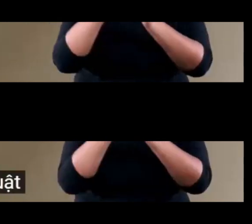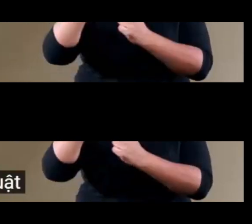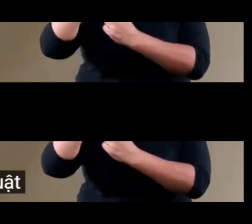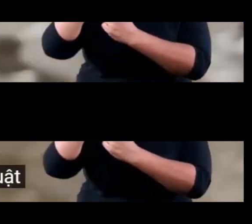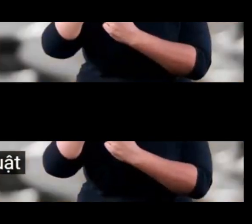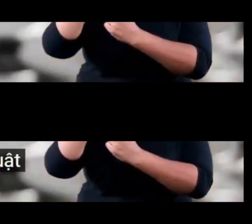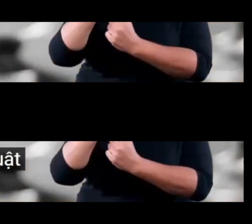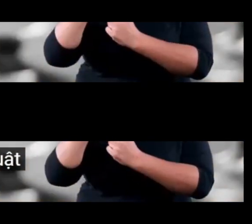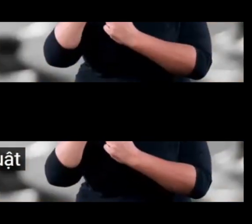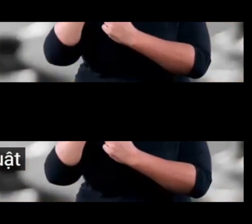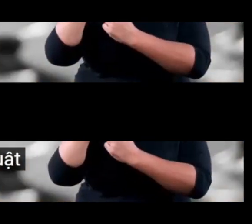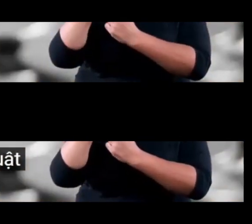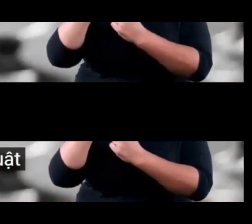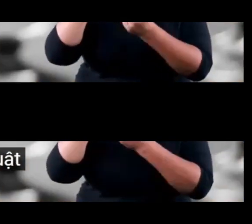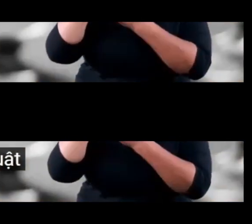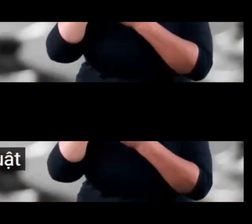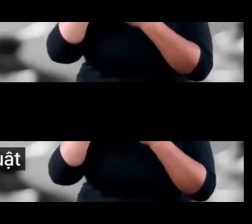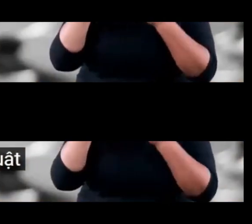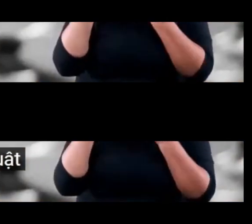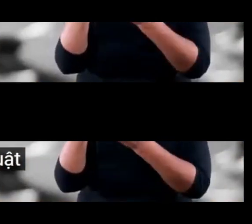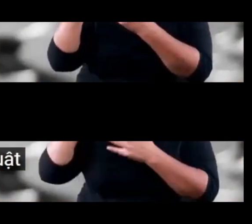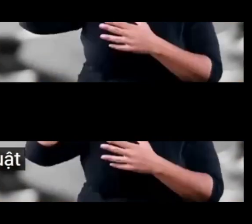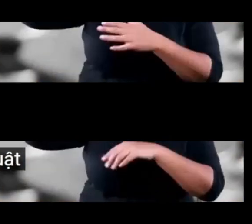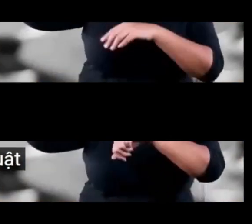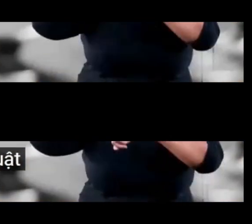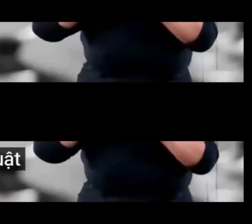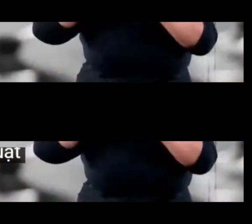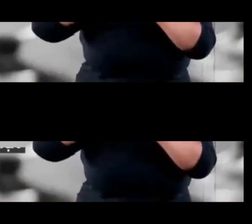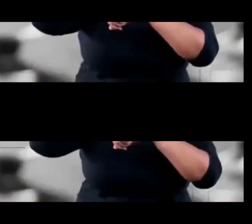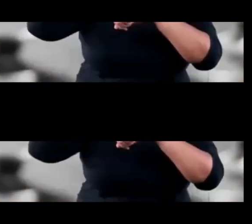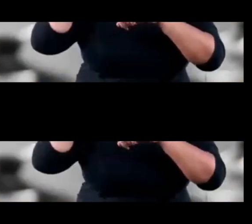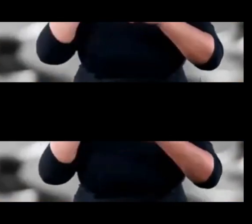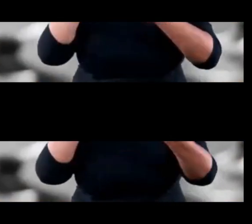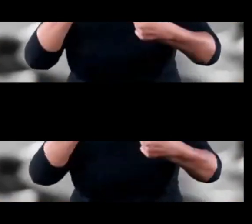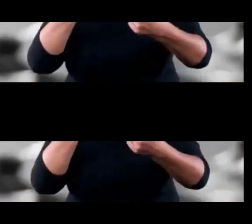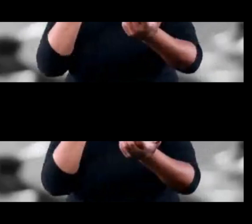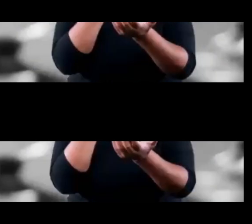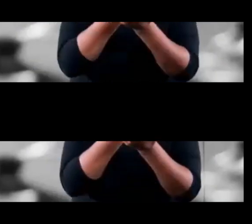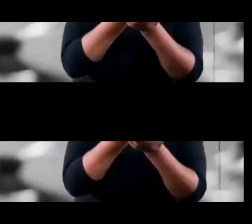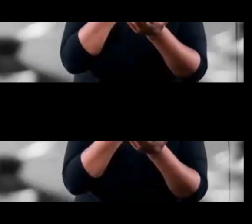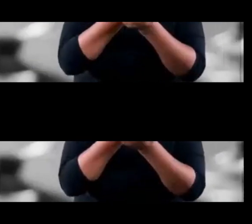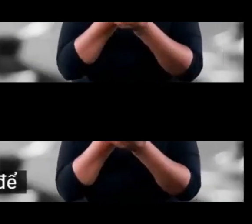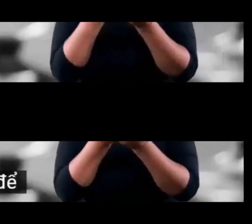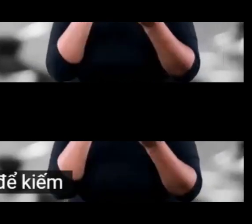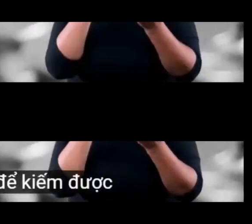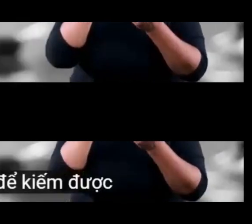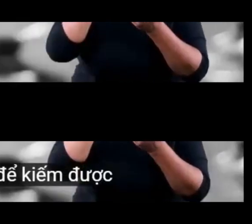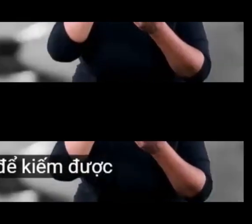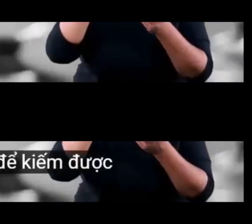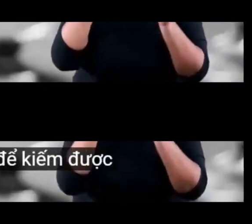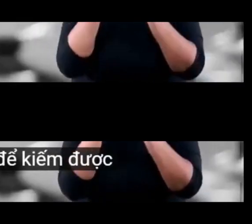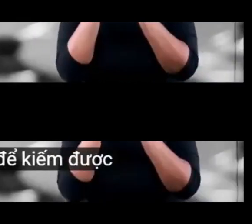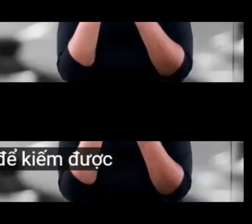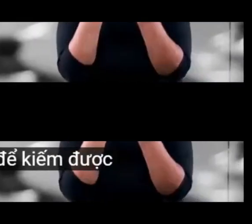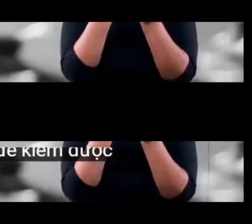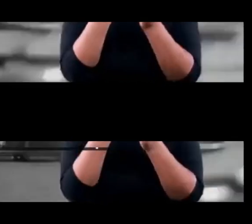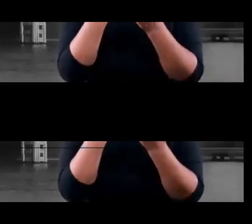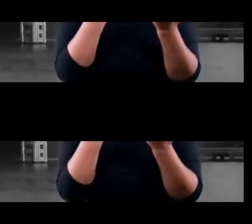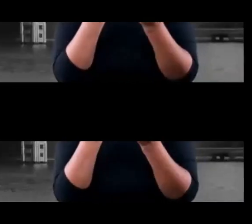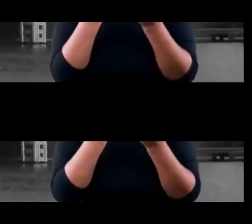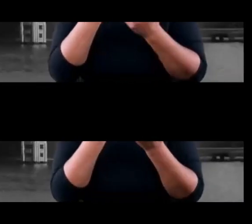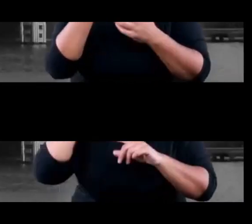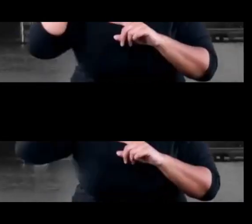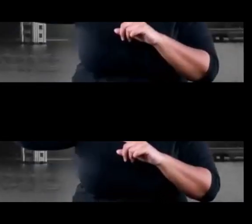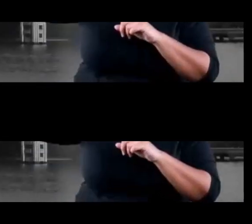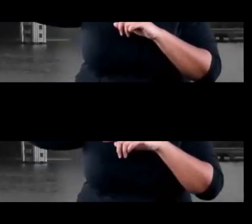Act. The Tea Act gave a British company who was struggling financially a way to earn more money. The